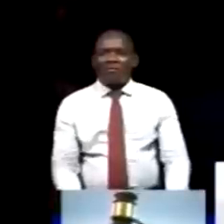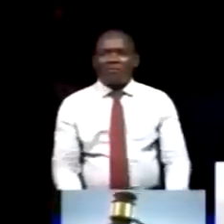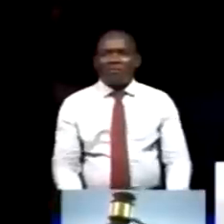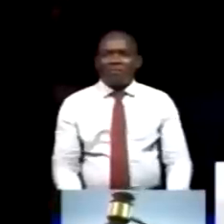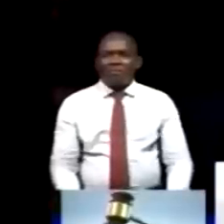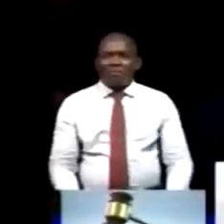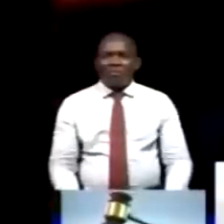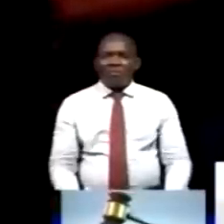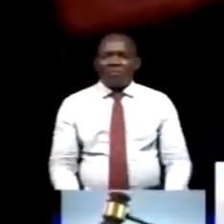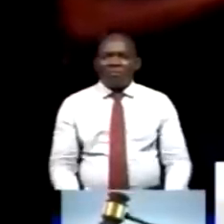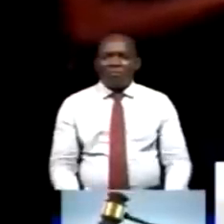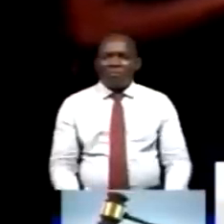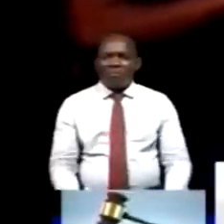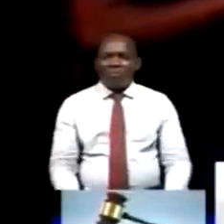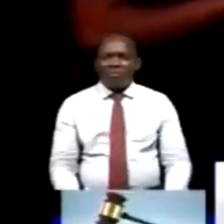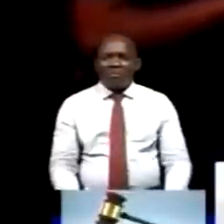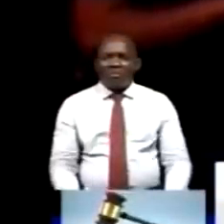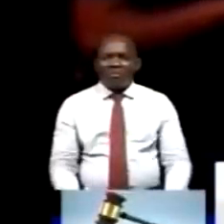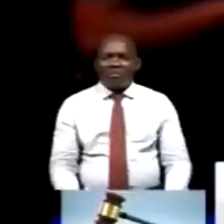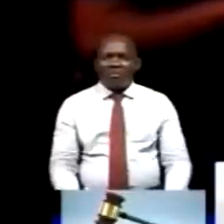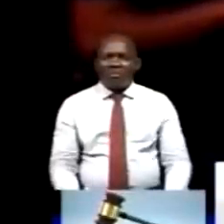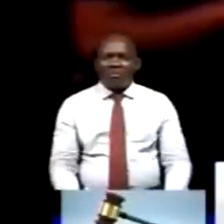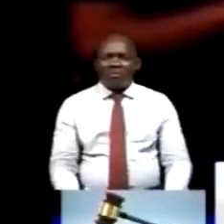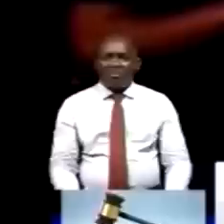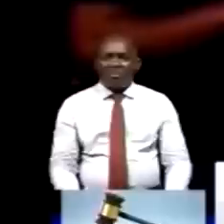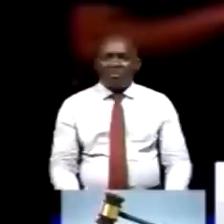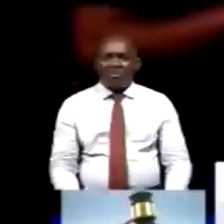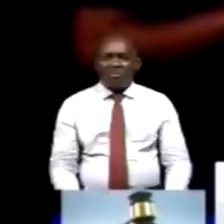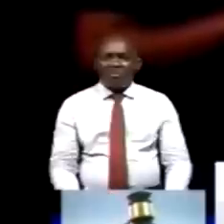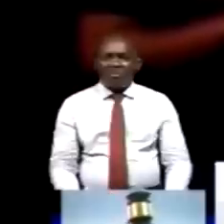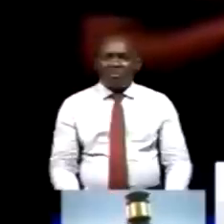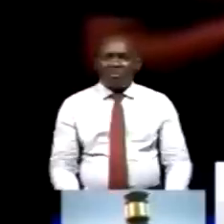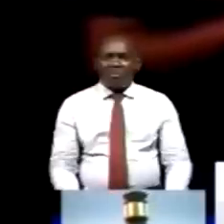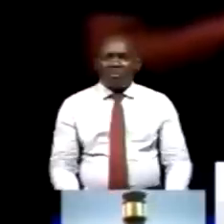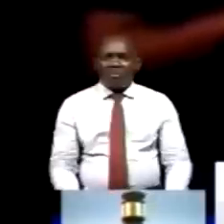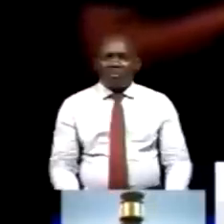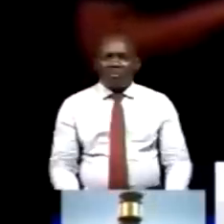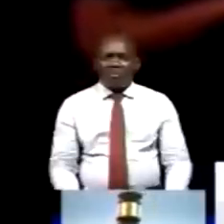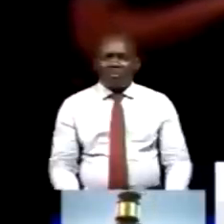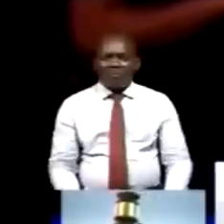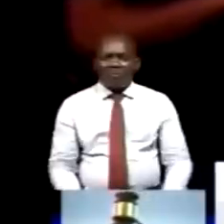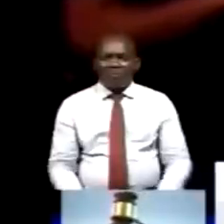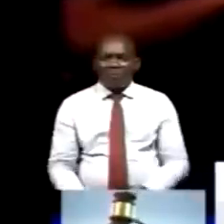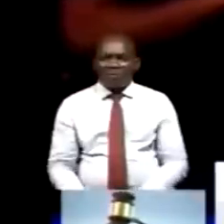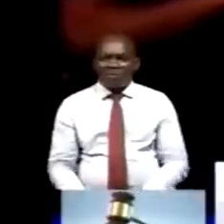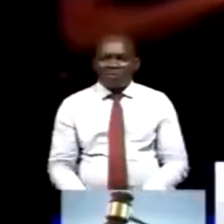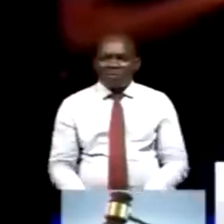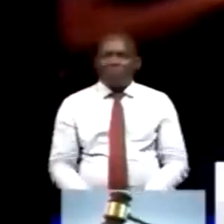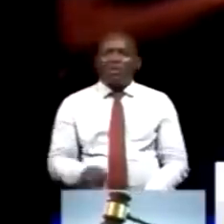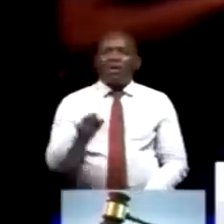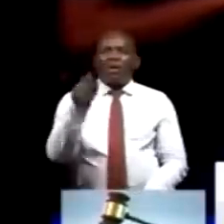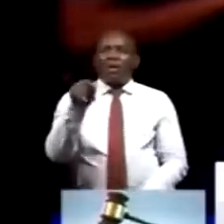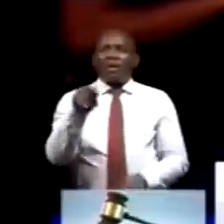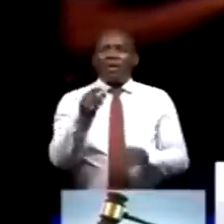So I just went to the bathroom and came back. Mm-hmm. He was still standing. When I came, they were not there. But we were waiting